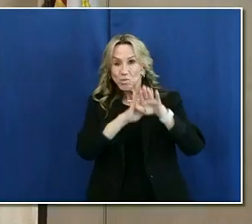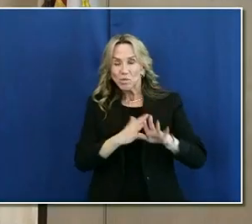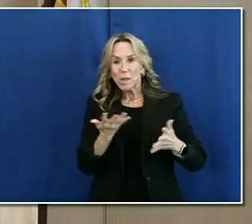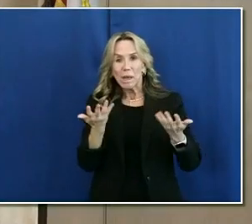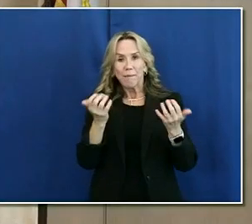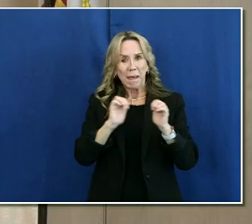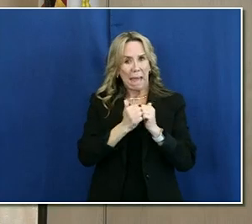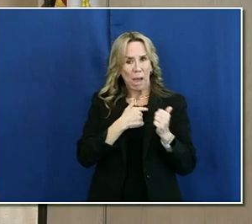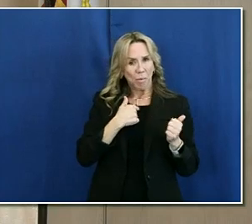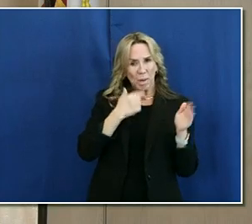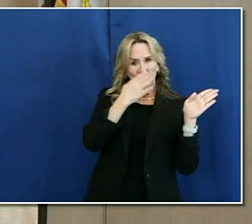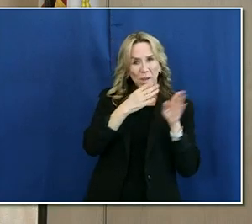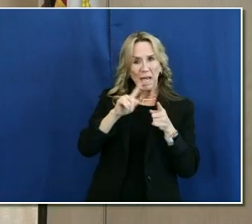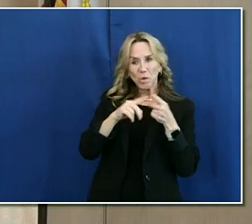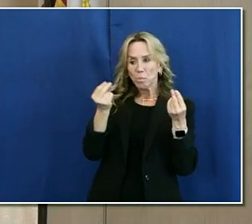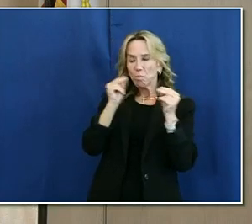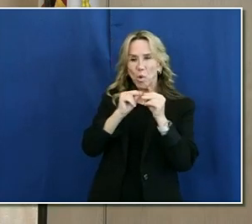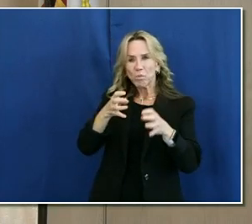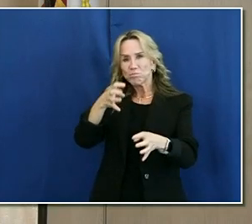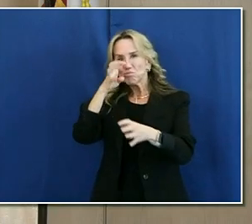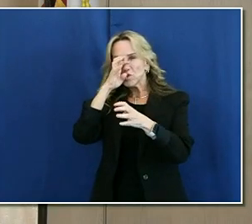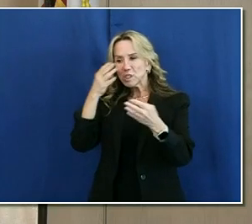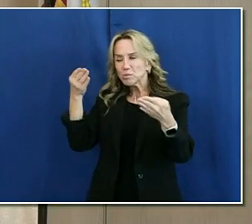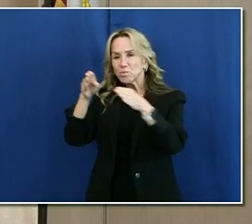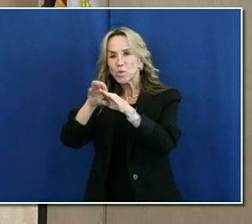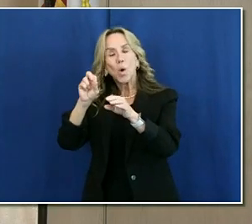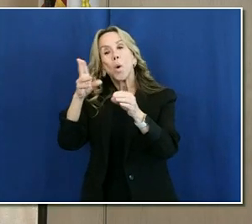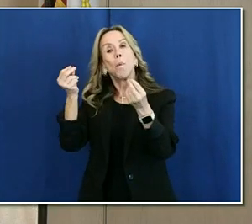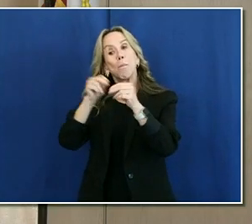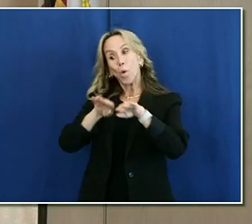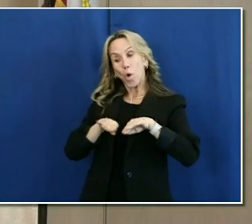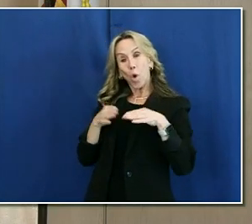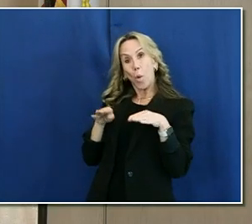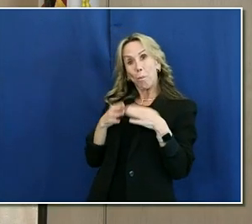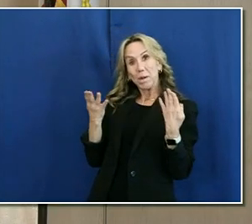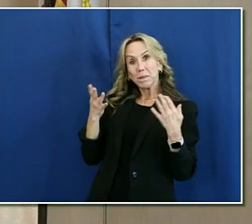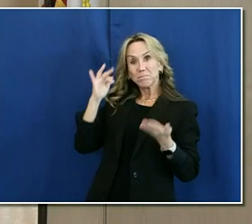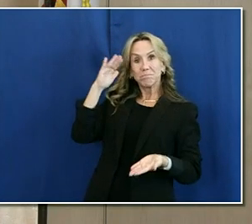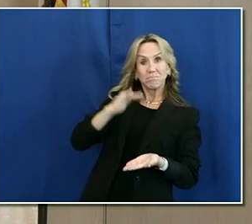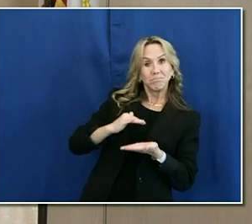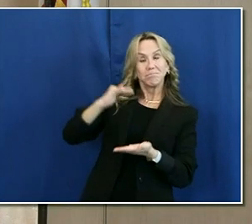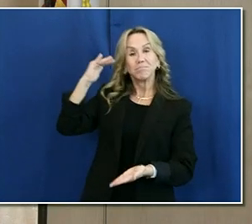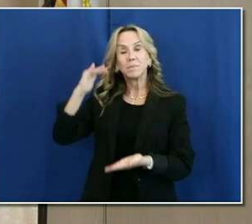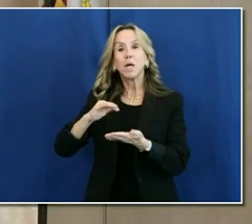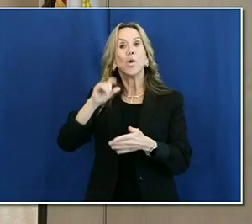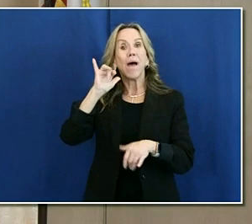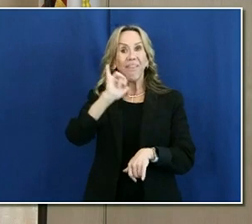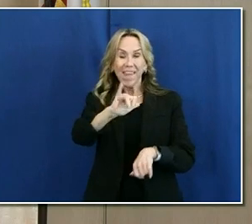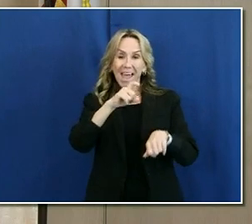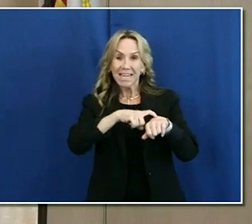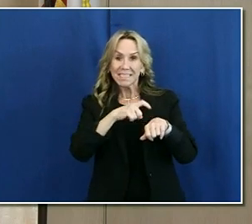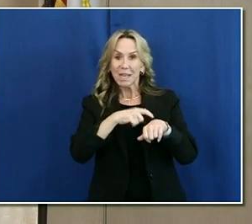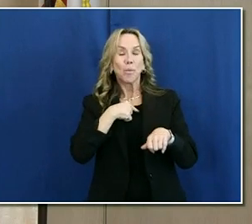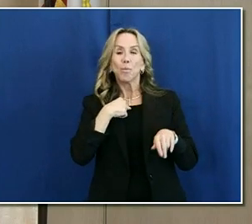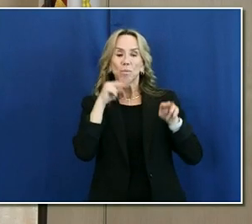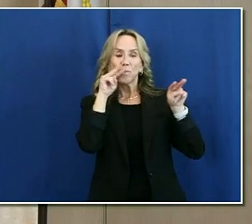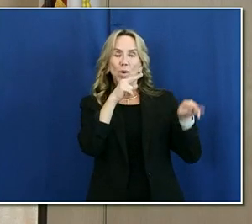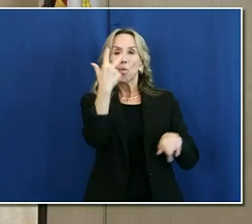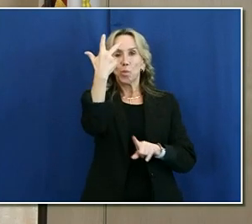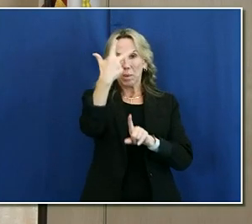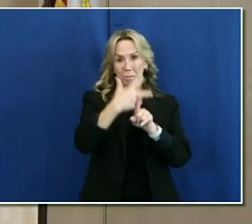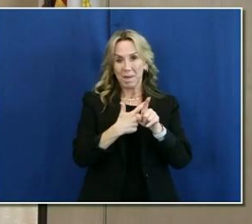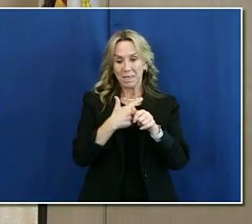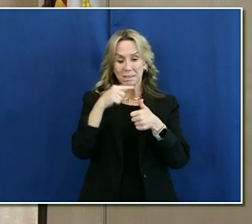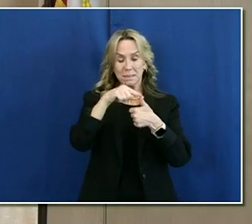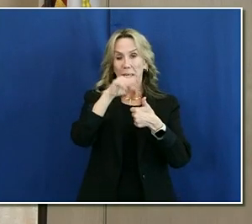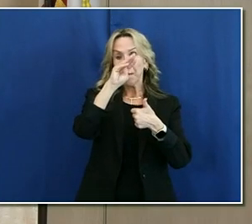up our health officers' orders. So we looked at the 3 months of, at the time, May, April,